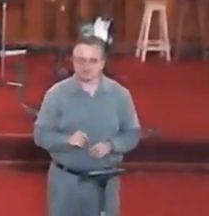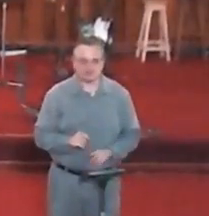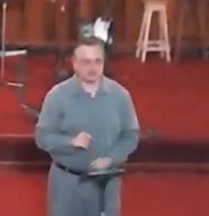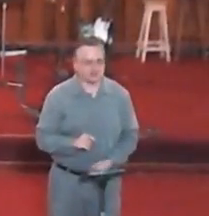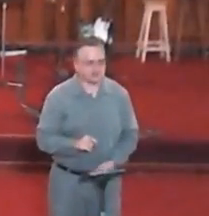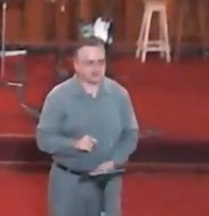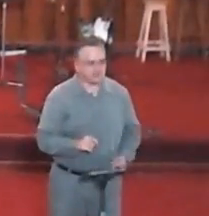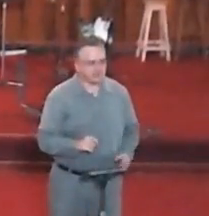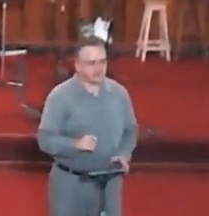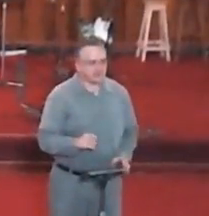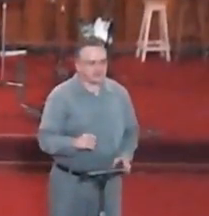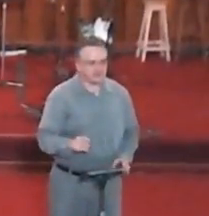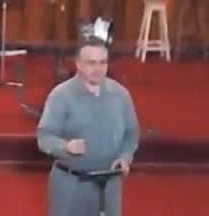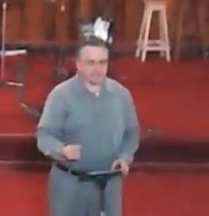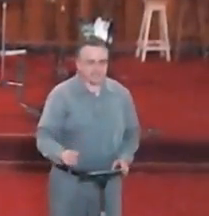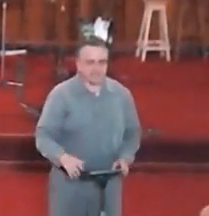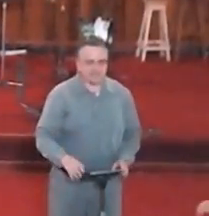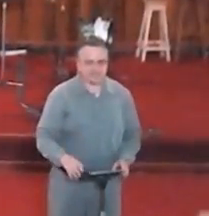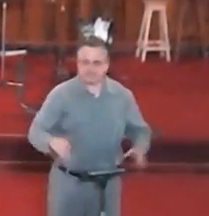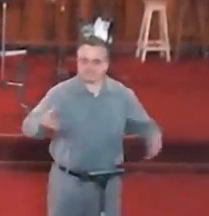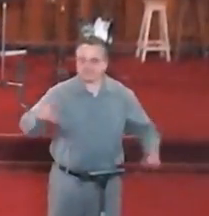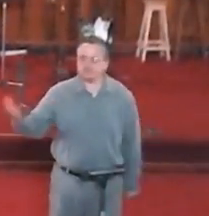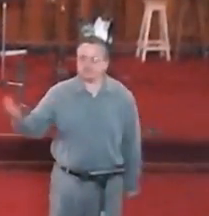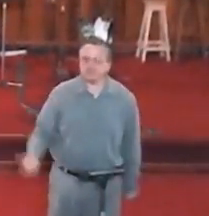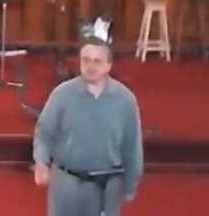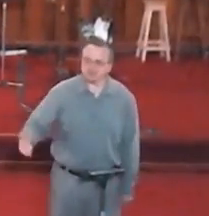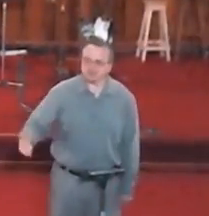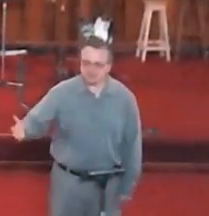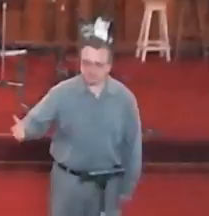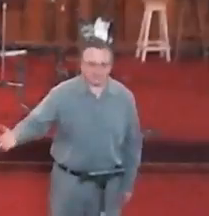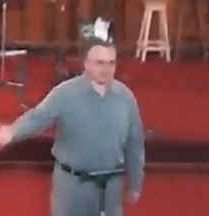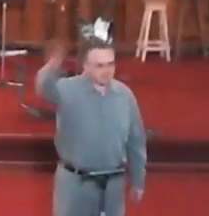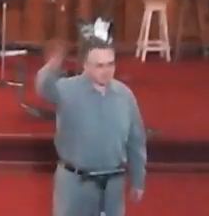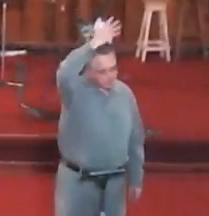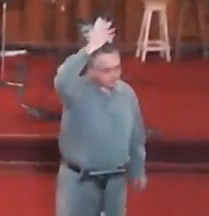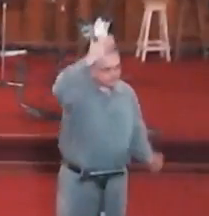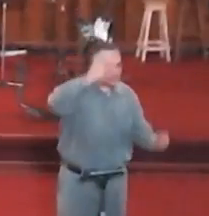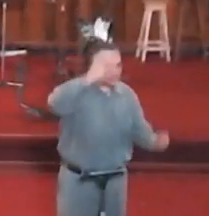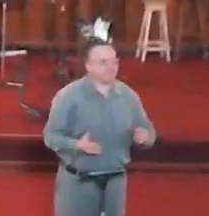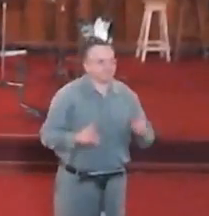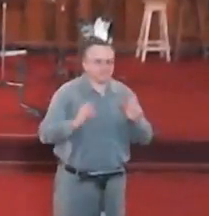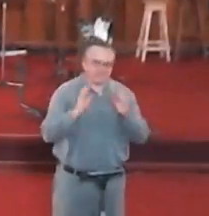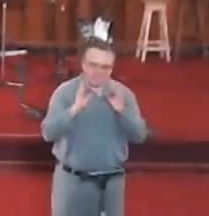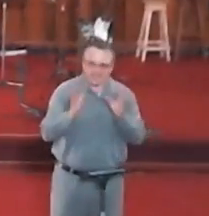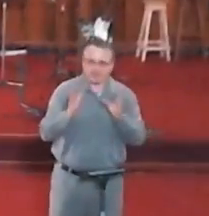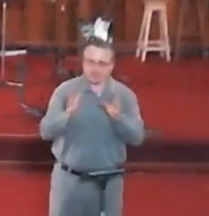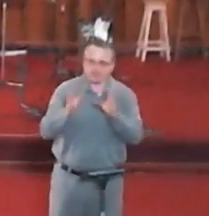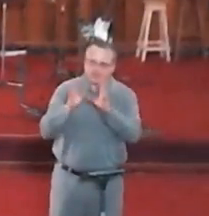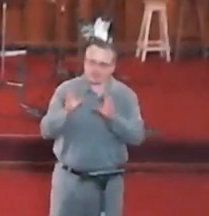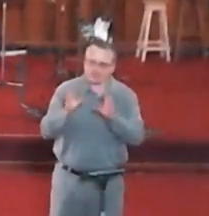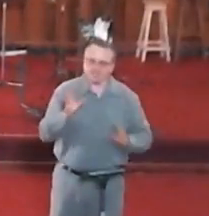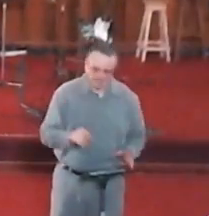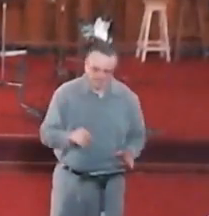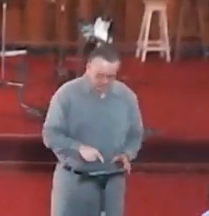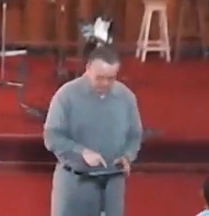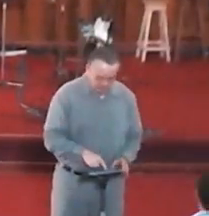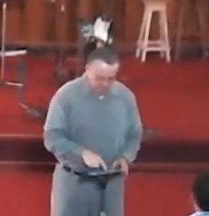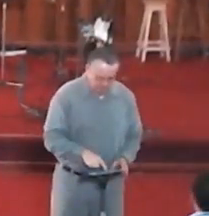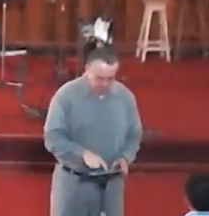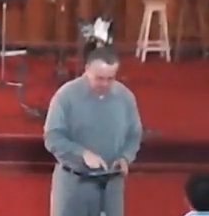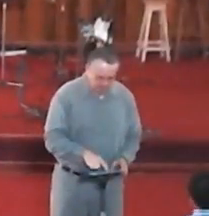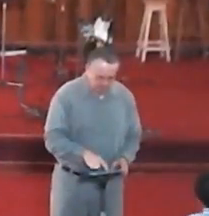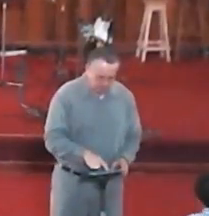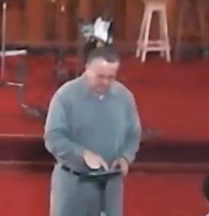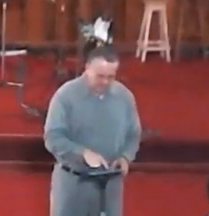first started this series a couple of months ago. Este es el tema número 8. Entonces hace 8 temas cerramos con esta